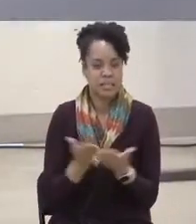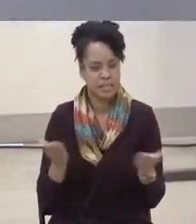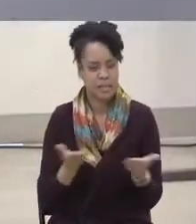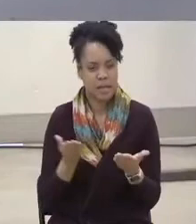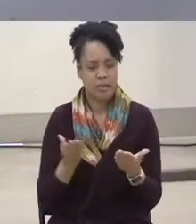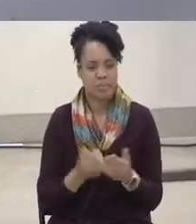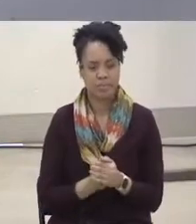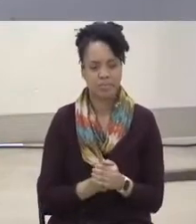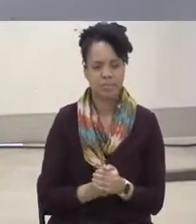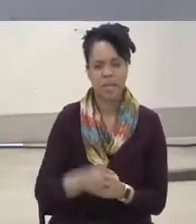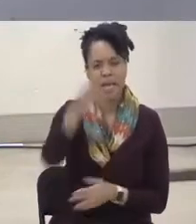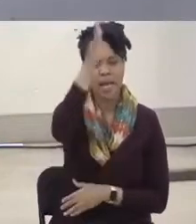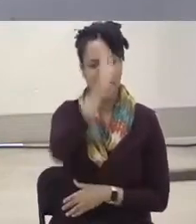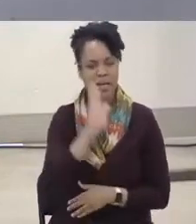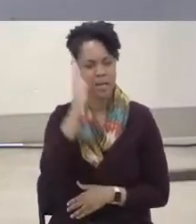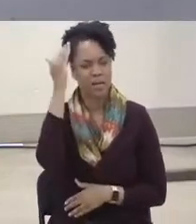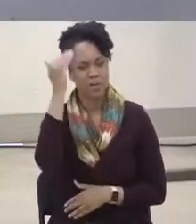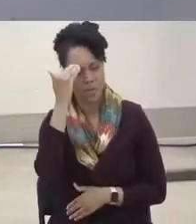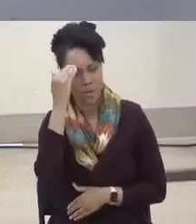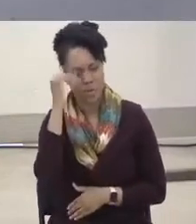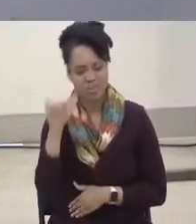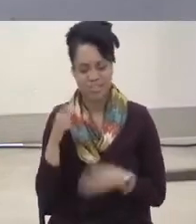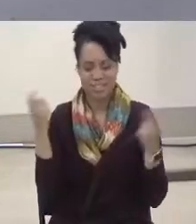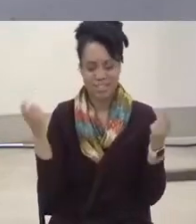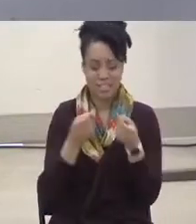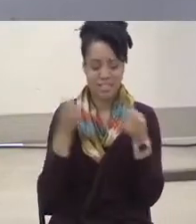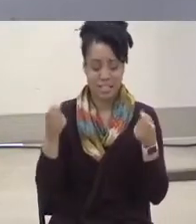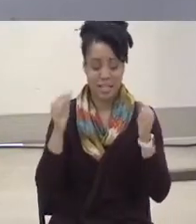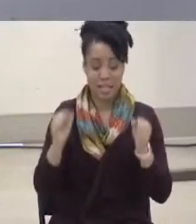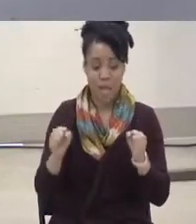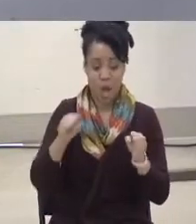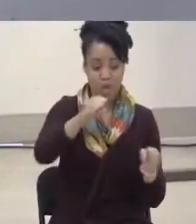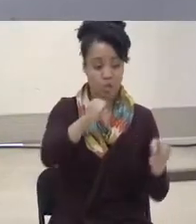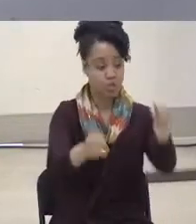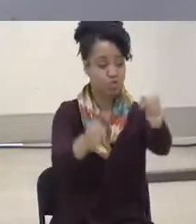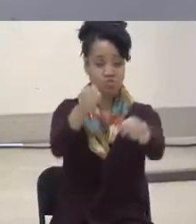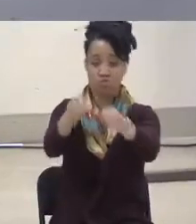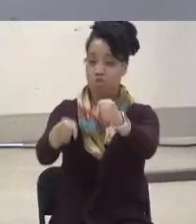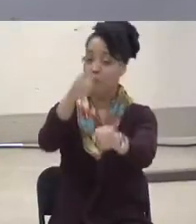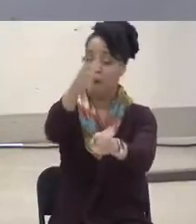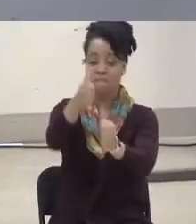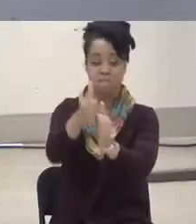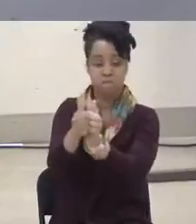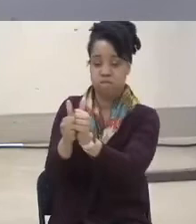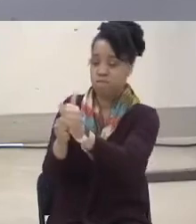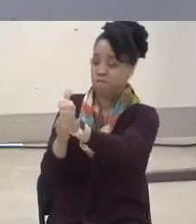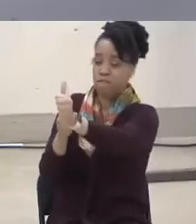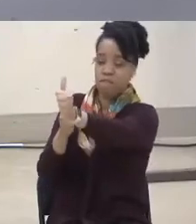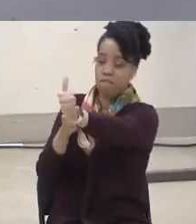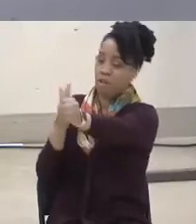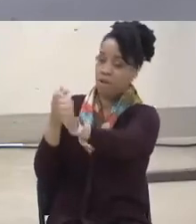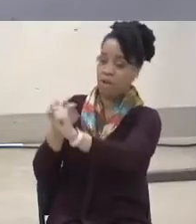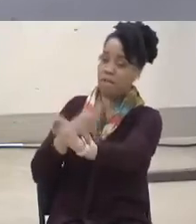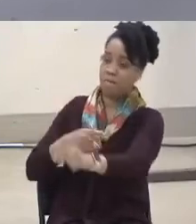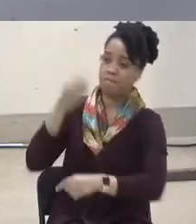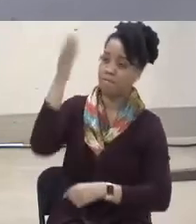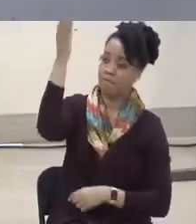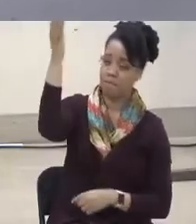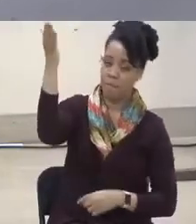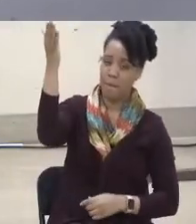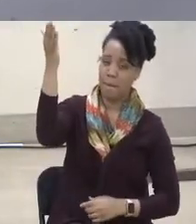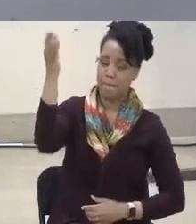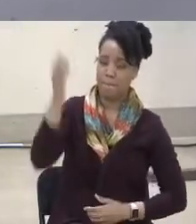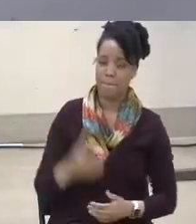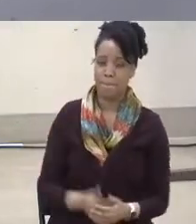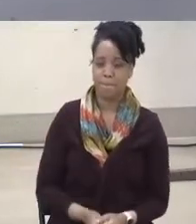momento. God knows that sin can drive you far from Him, Dios conoce que el pecado te aleja más y más